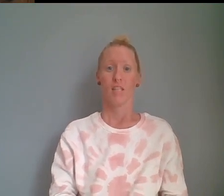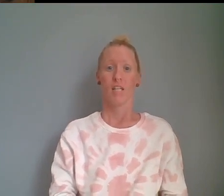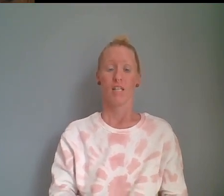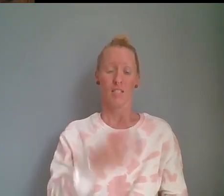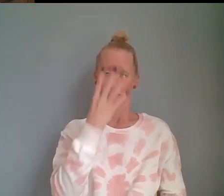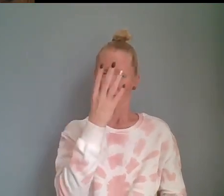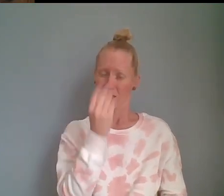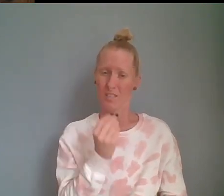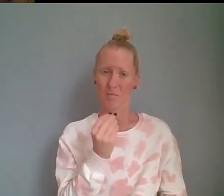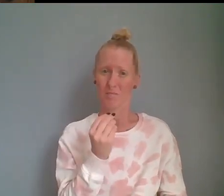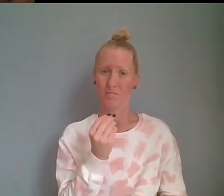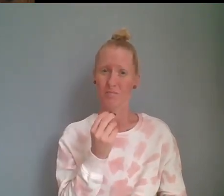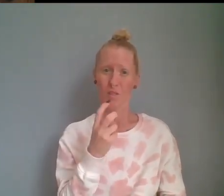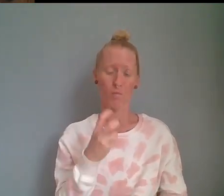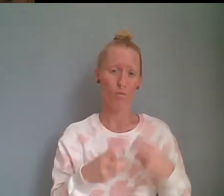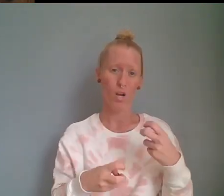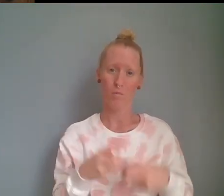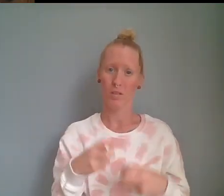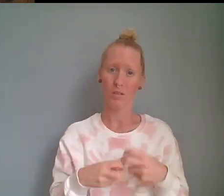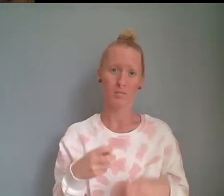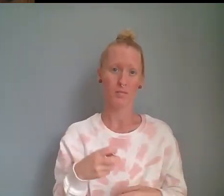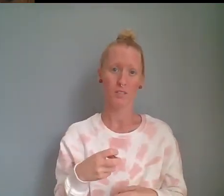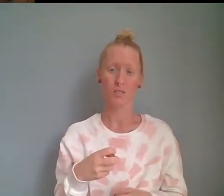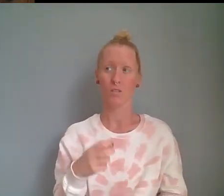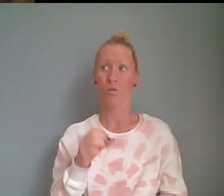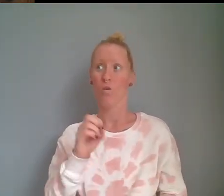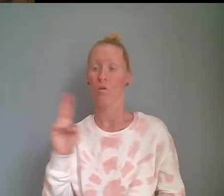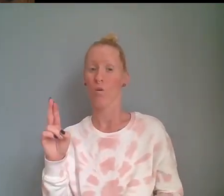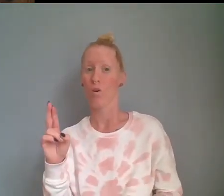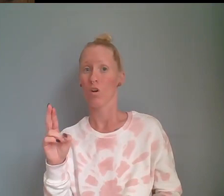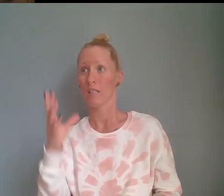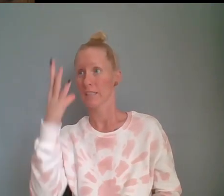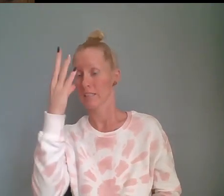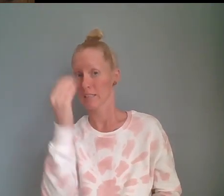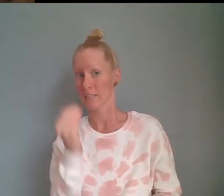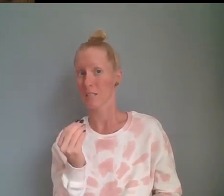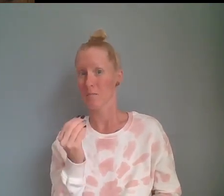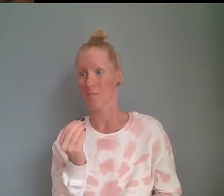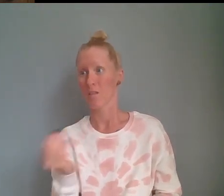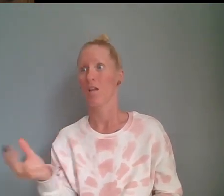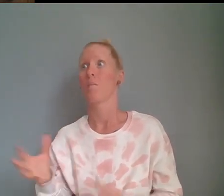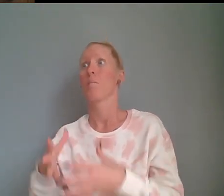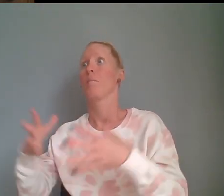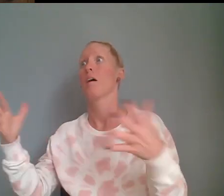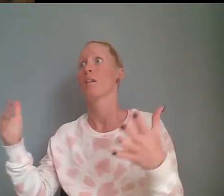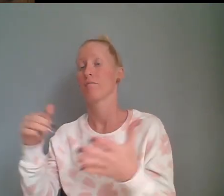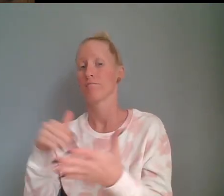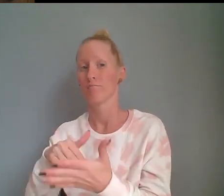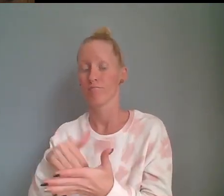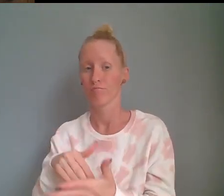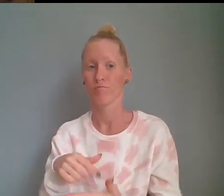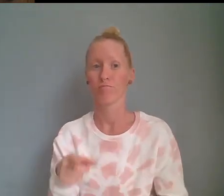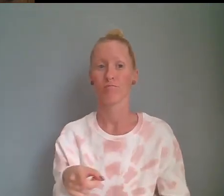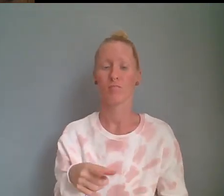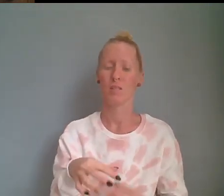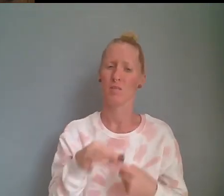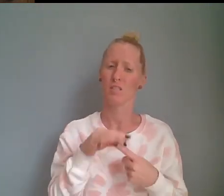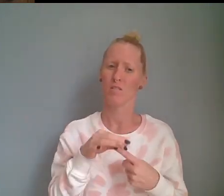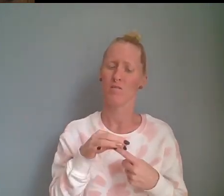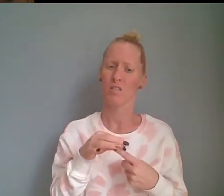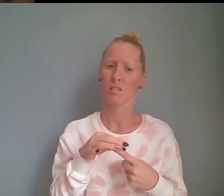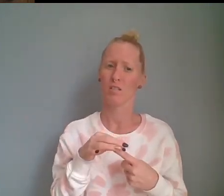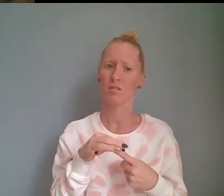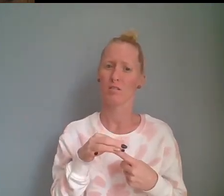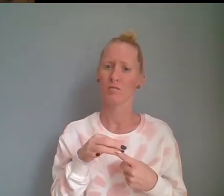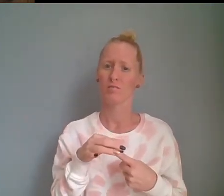having trouble sleeping, or hypersomnia, which is sleeping all the time. There's a particular form of insomnia that's